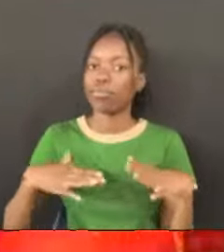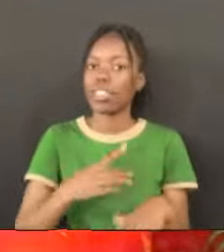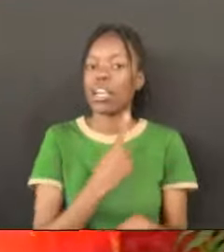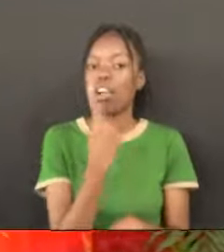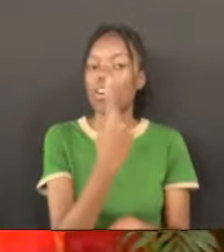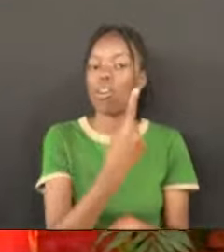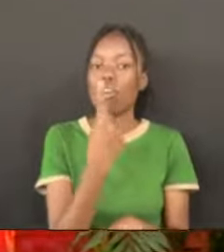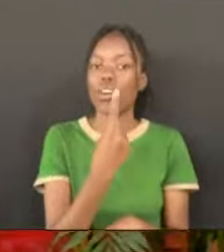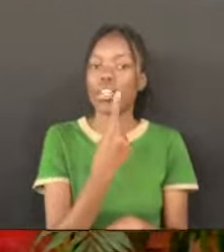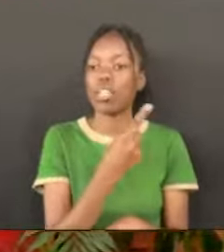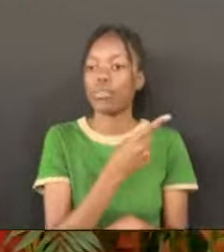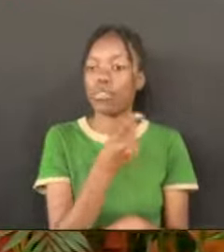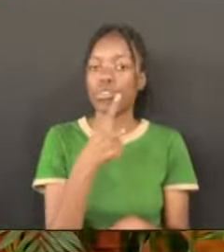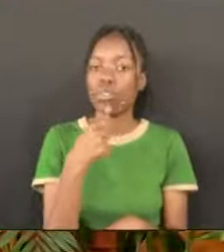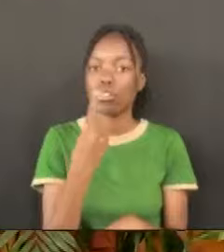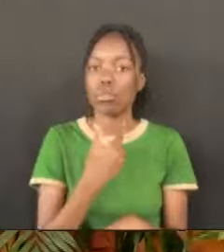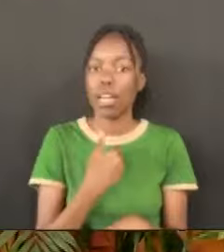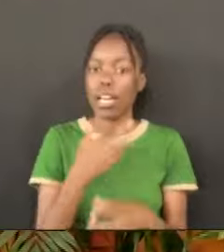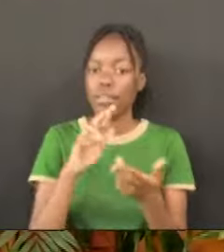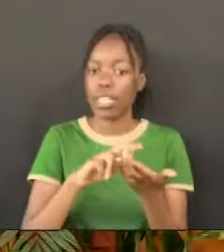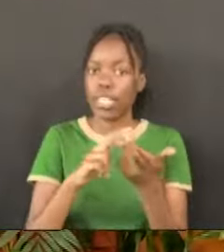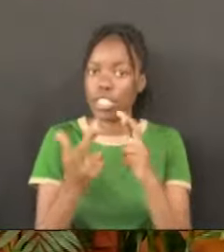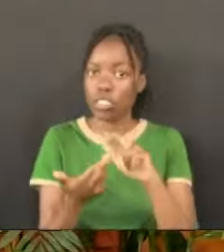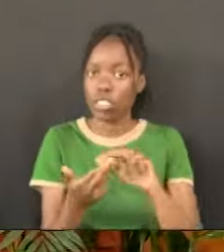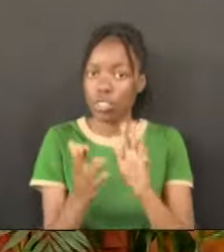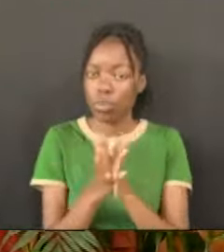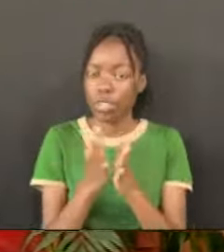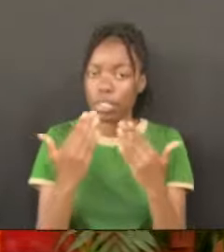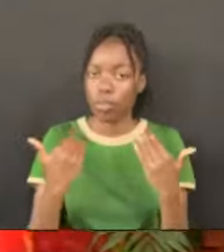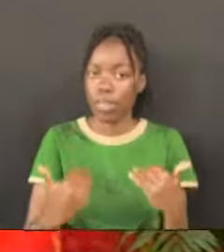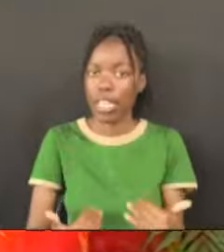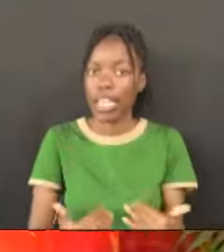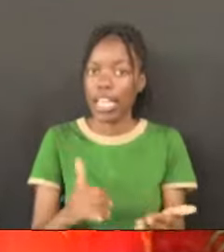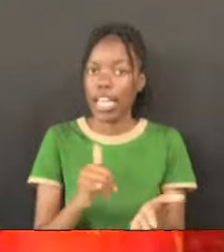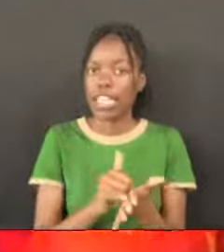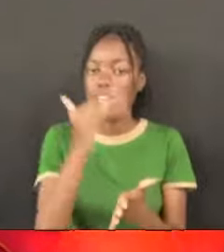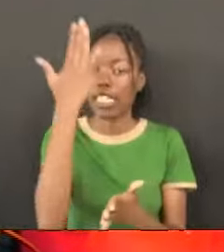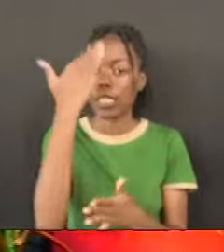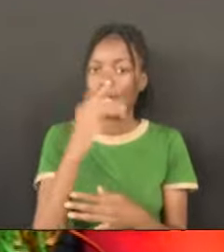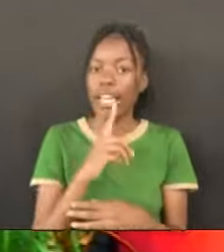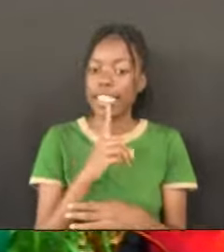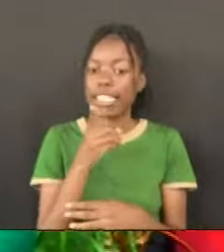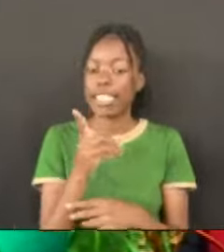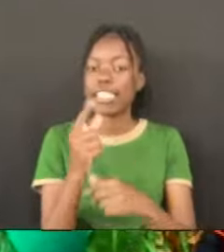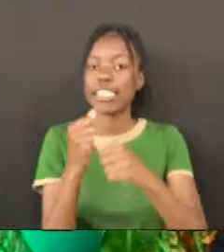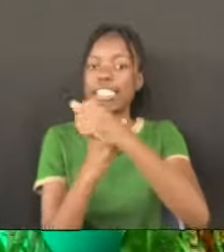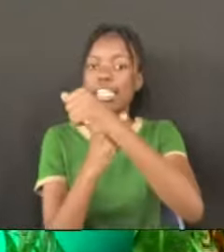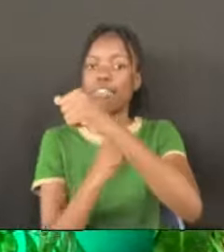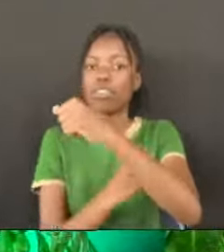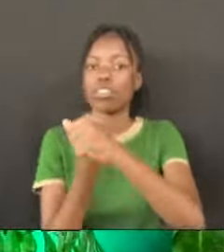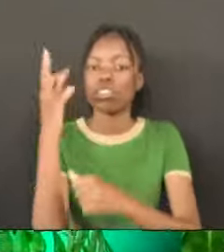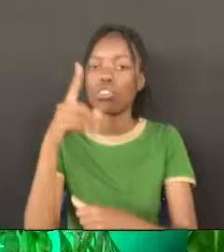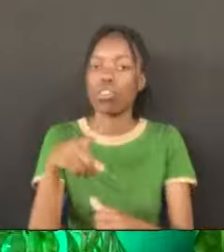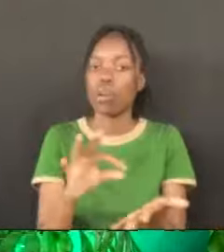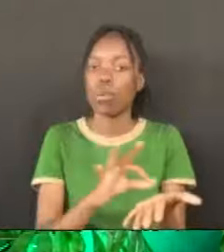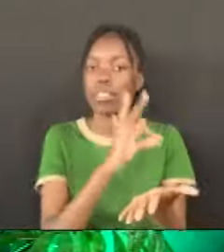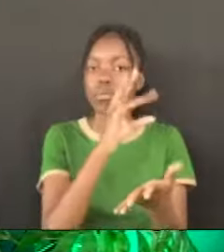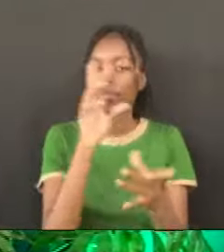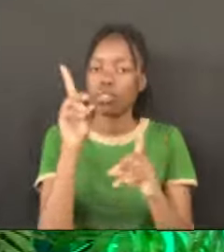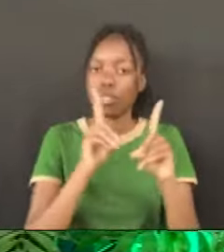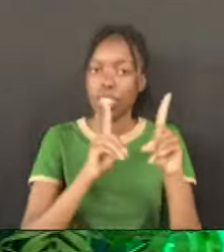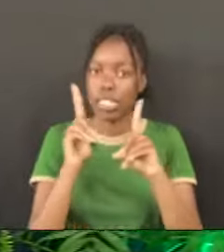a relationship with me. And that is why I say, this is the foundation of our spiritual